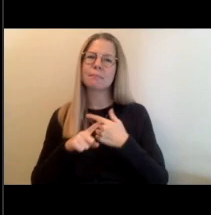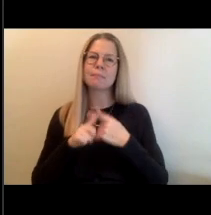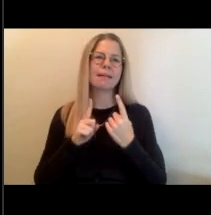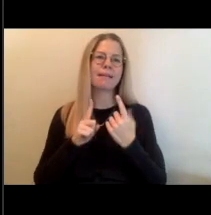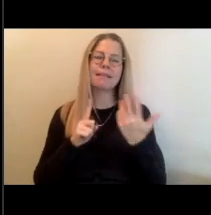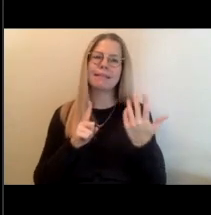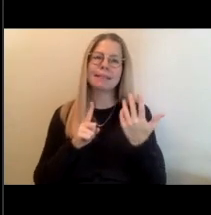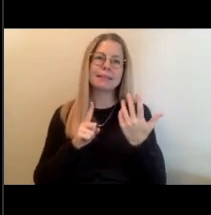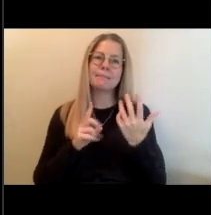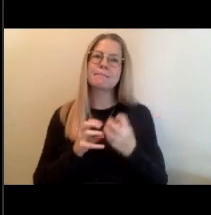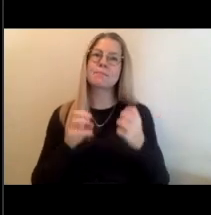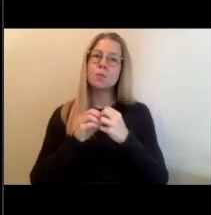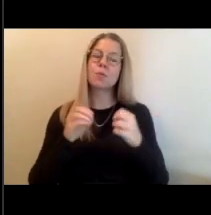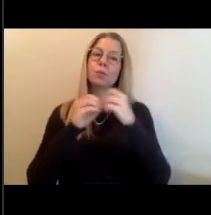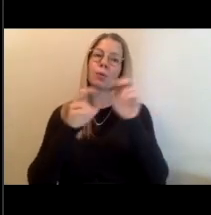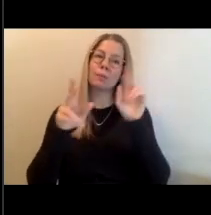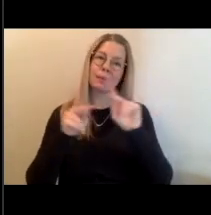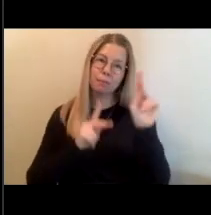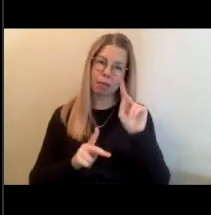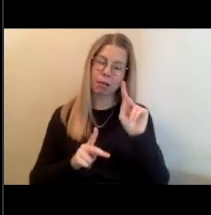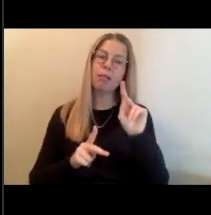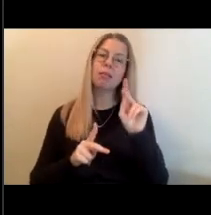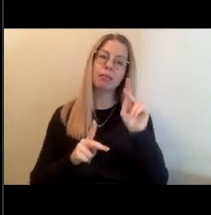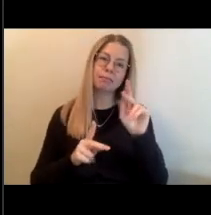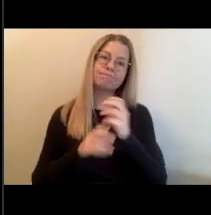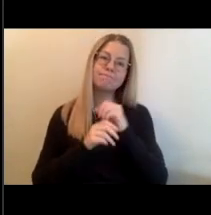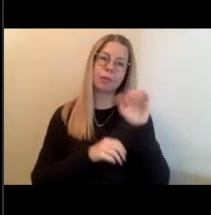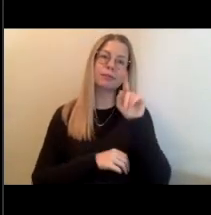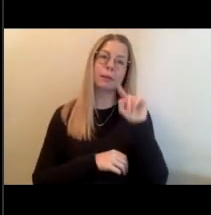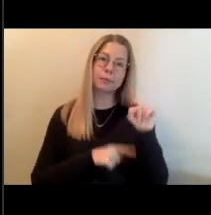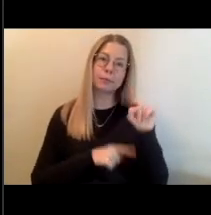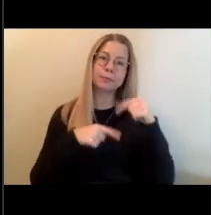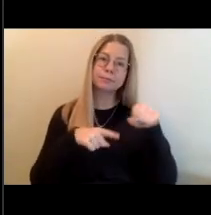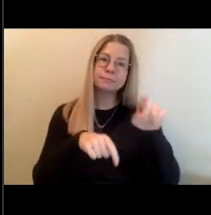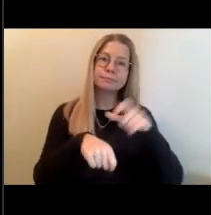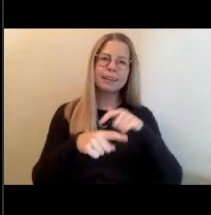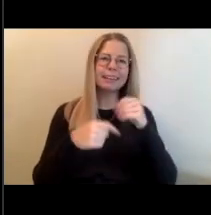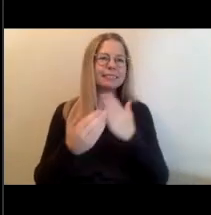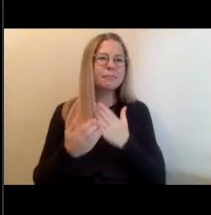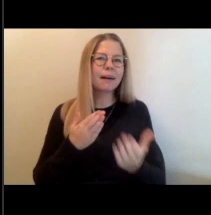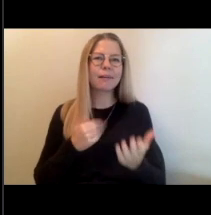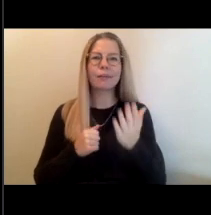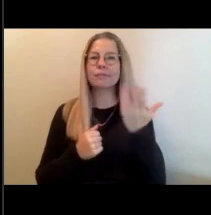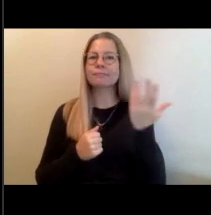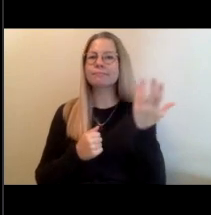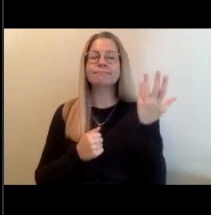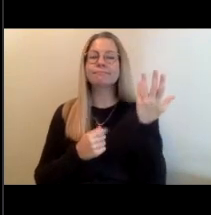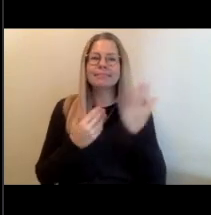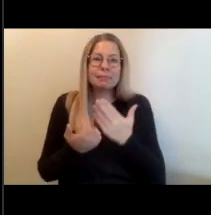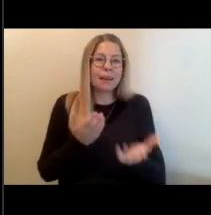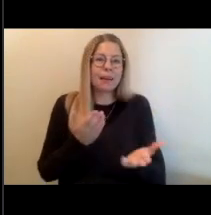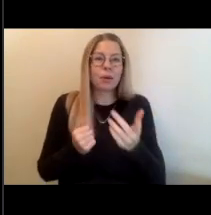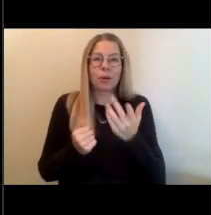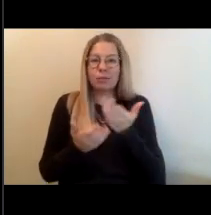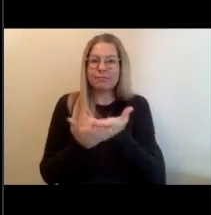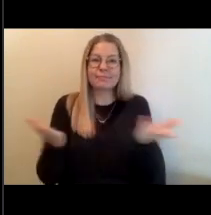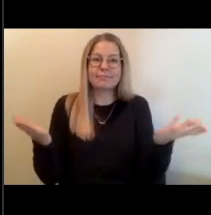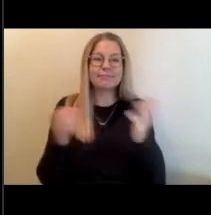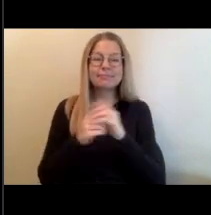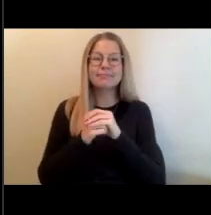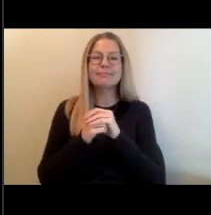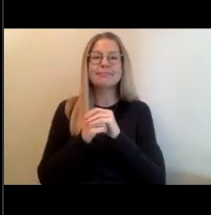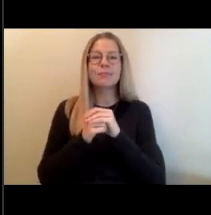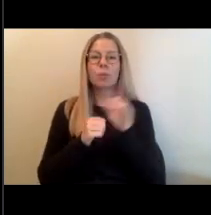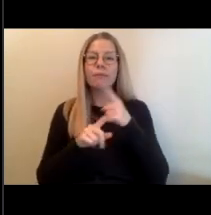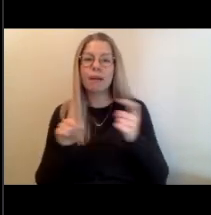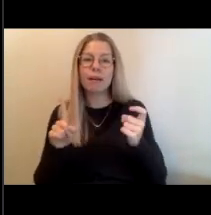It doesn't care who your parents were, what you did for a job, how nice your home is, how humble your origins